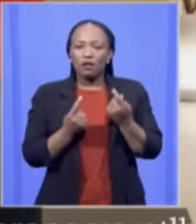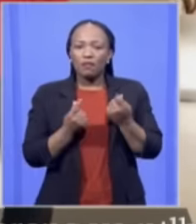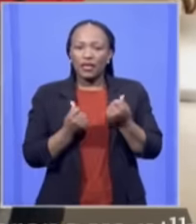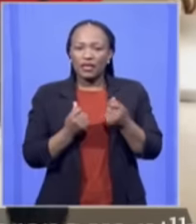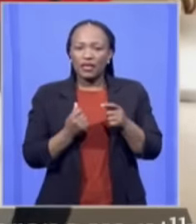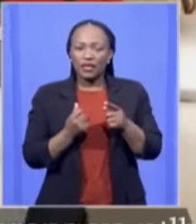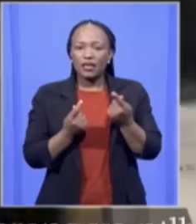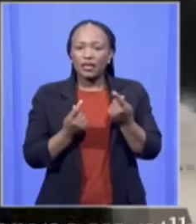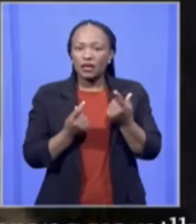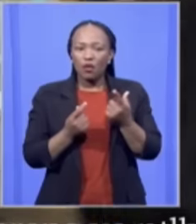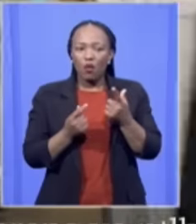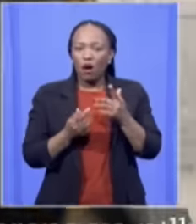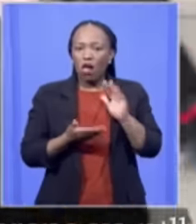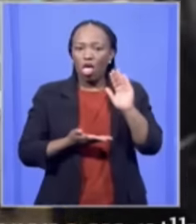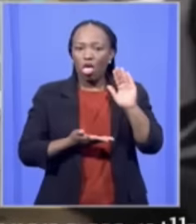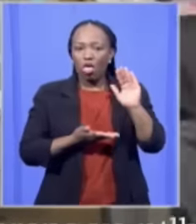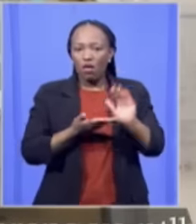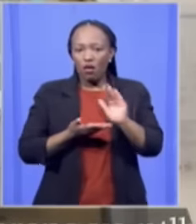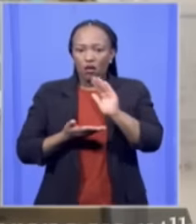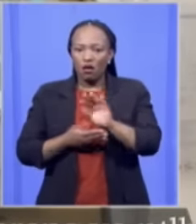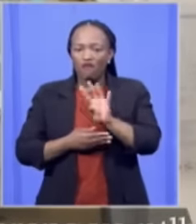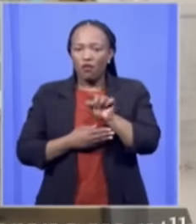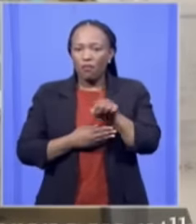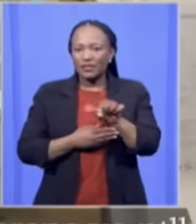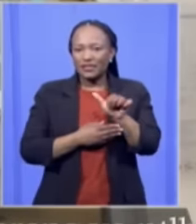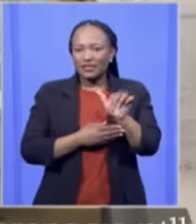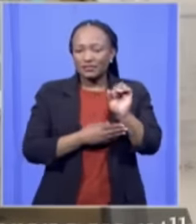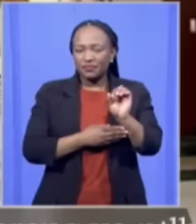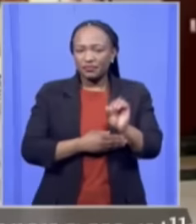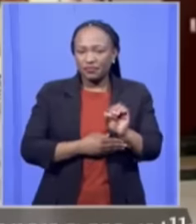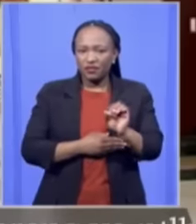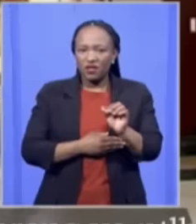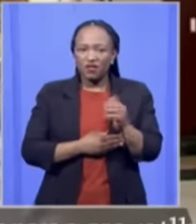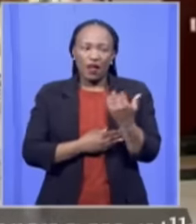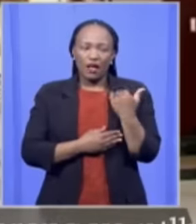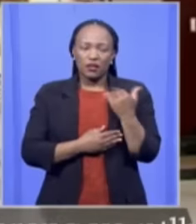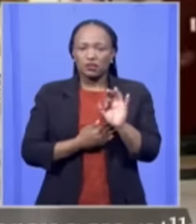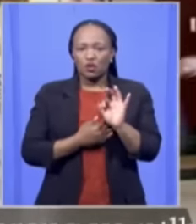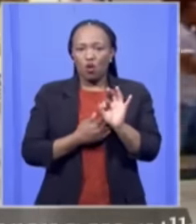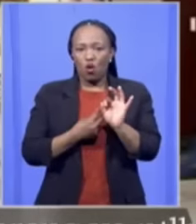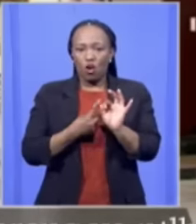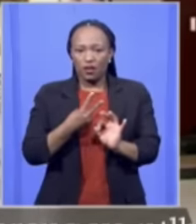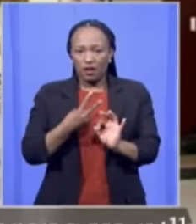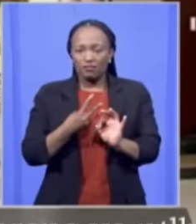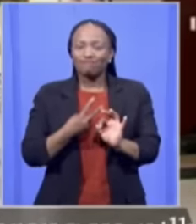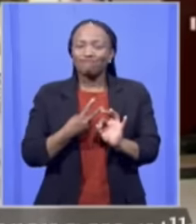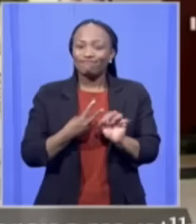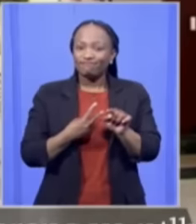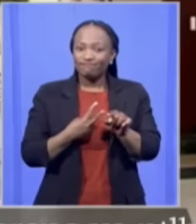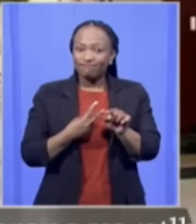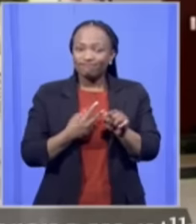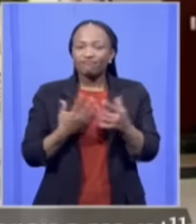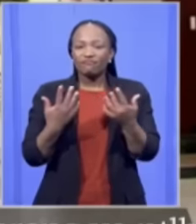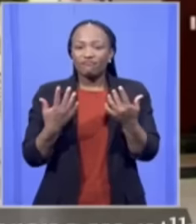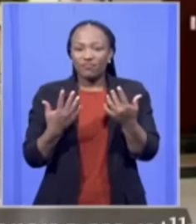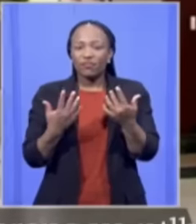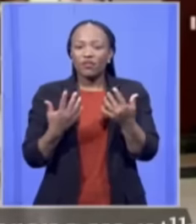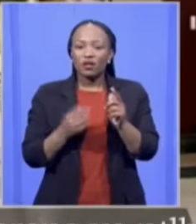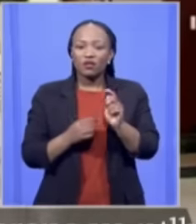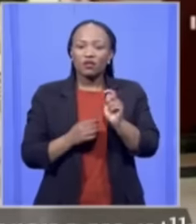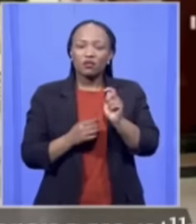go ya tlase ga letseno ka 4.6% mo kotareng e fetileng. Ka yona nako eo, dituelo tsa motheo